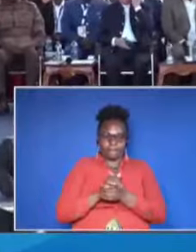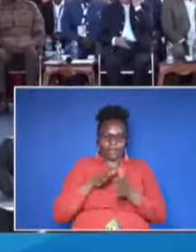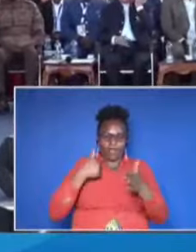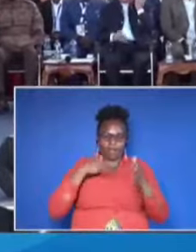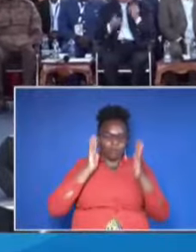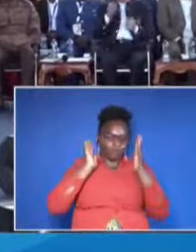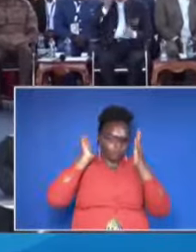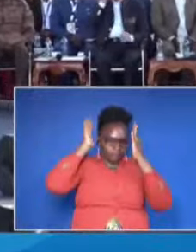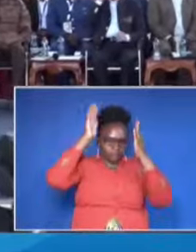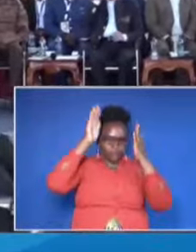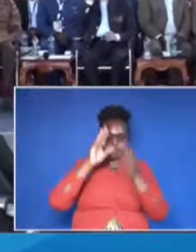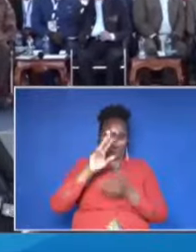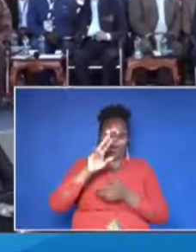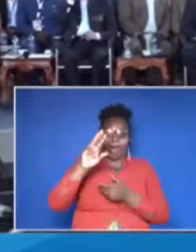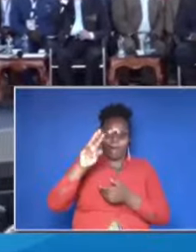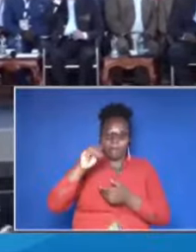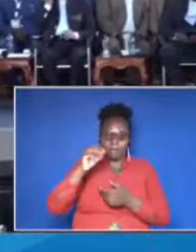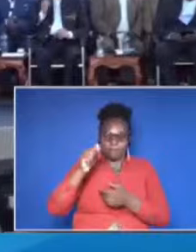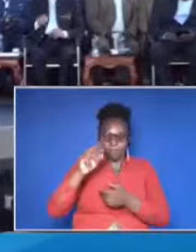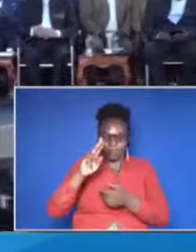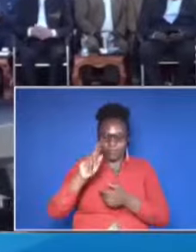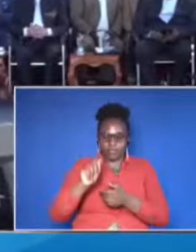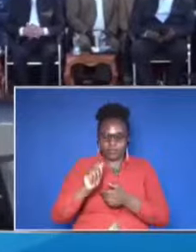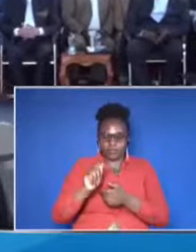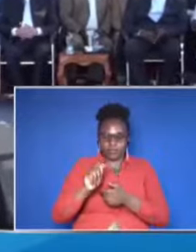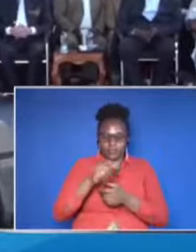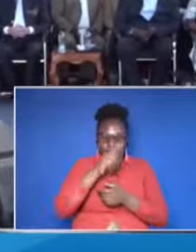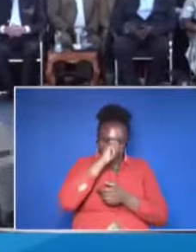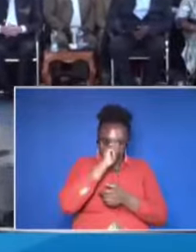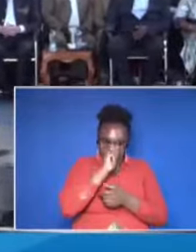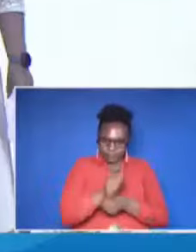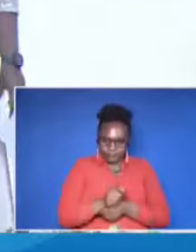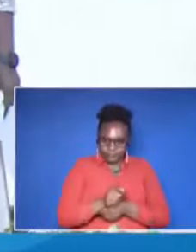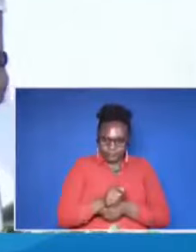Bishop Margaret Wu Mima